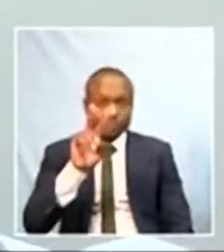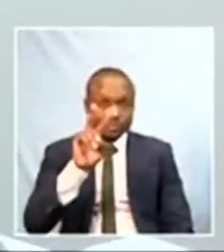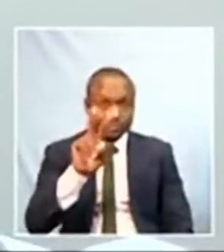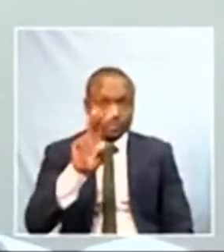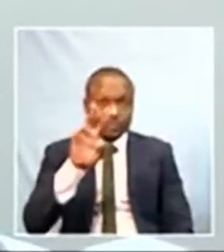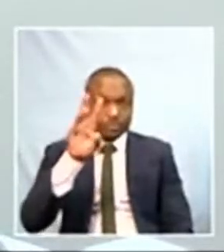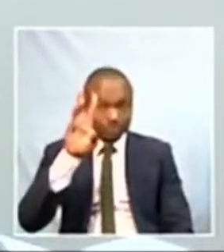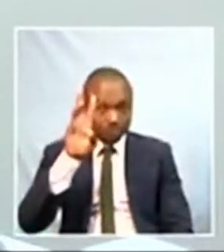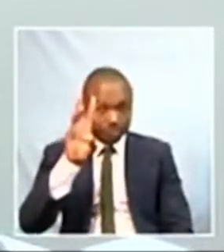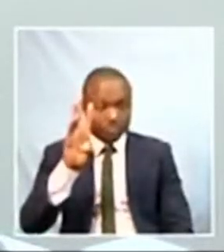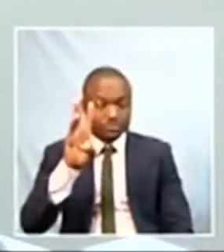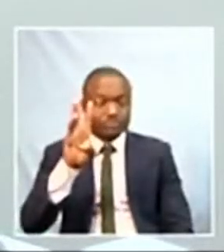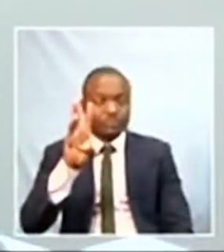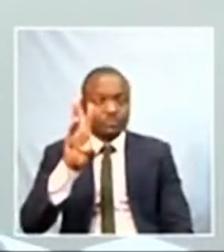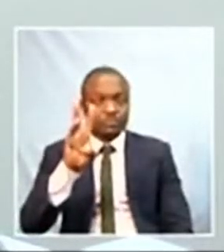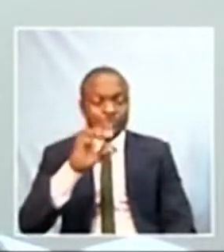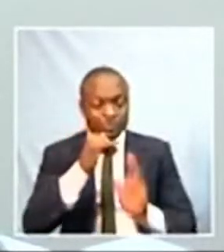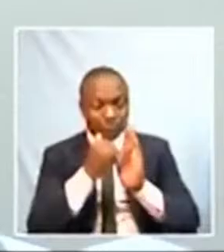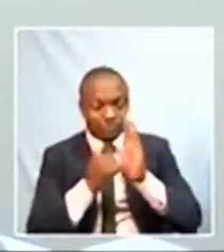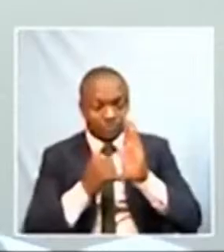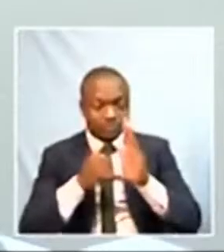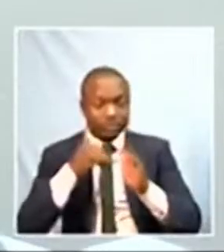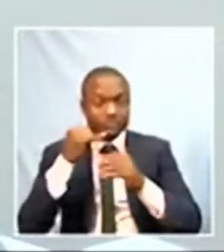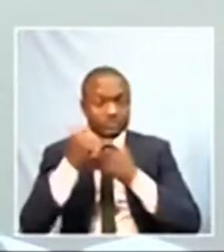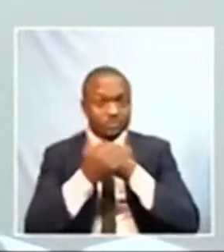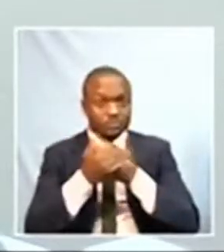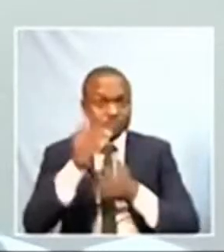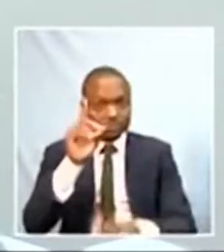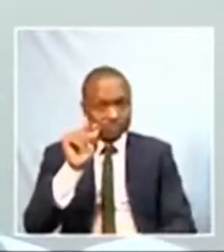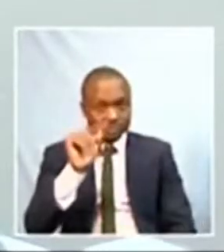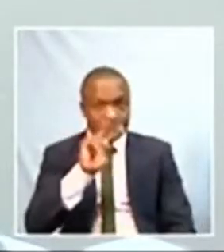26th of July 2024.